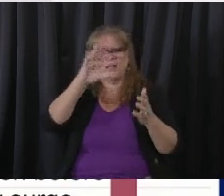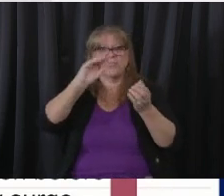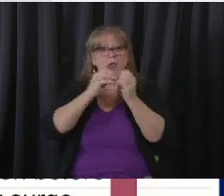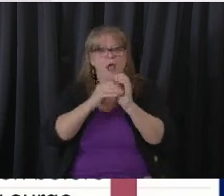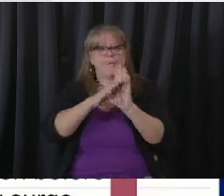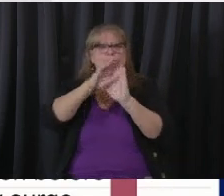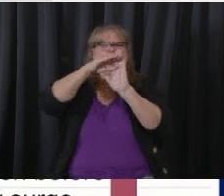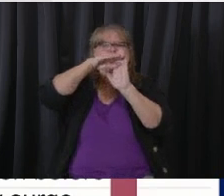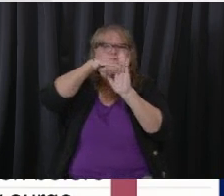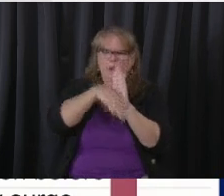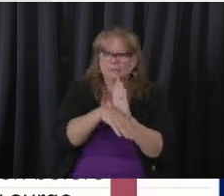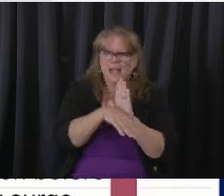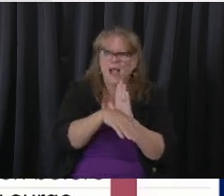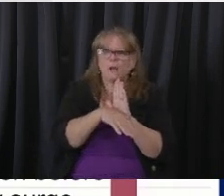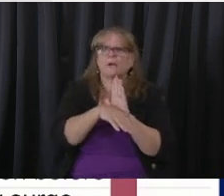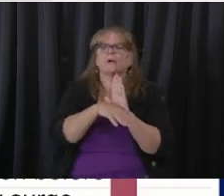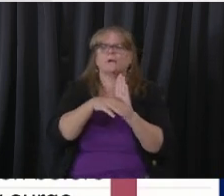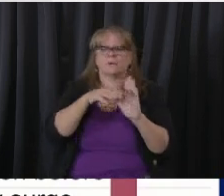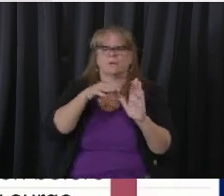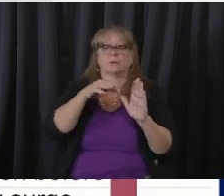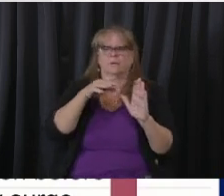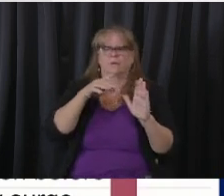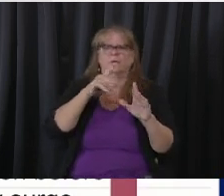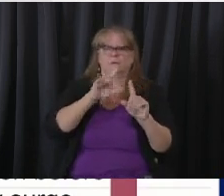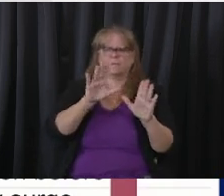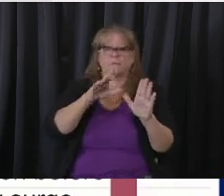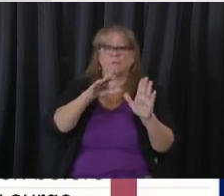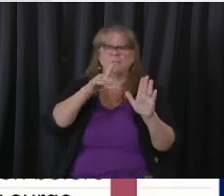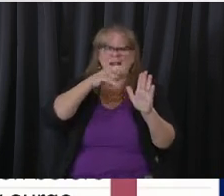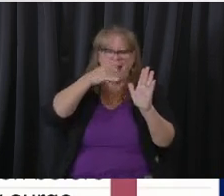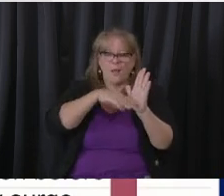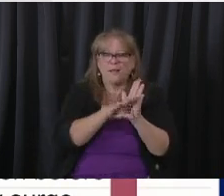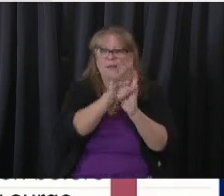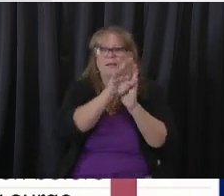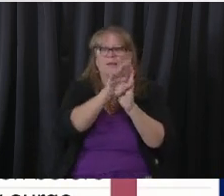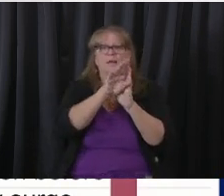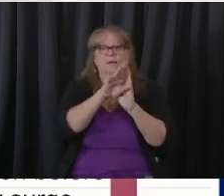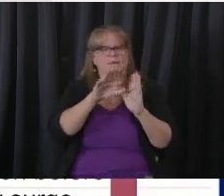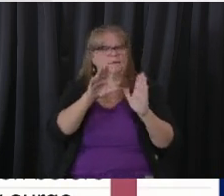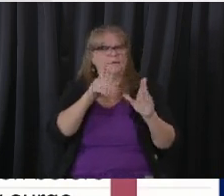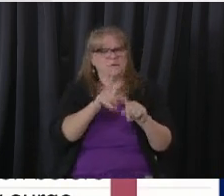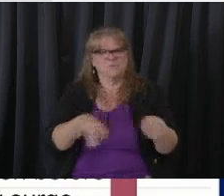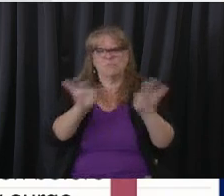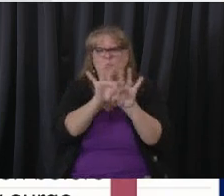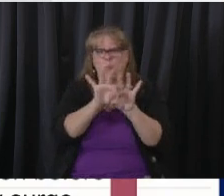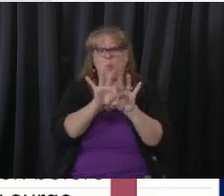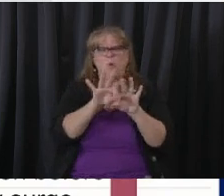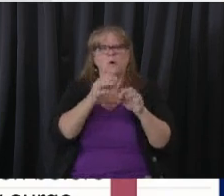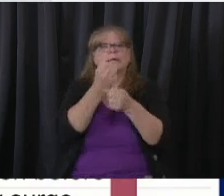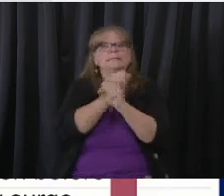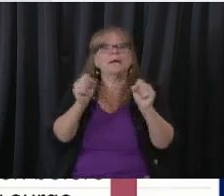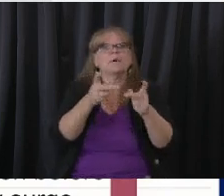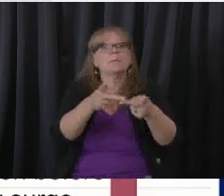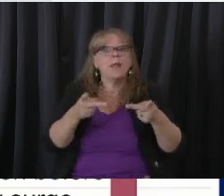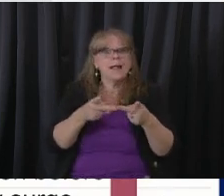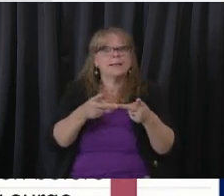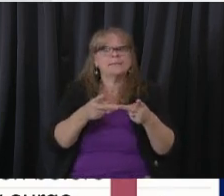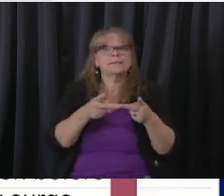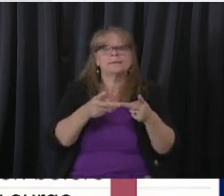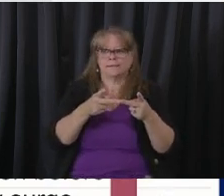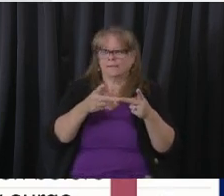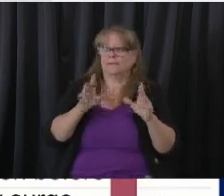still in a reasonable place for us to be able to sufficiently, have healthcare resources and public health